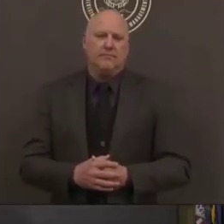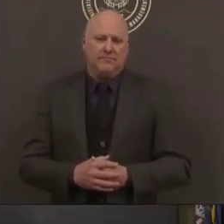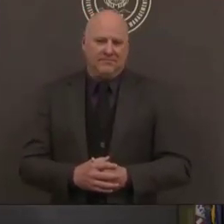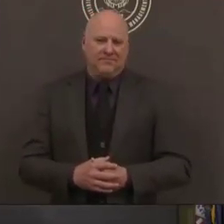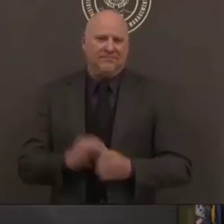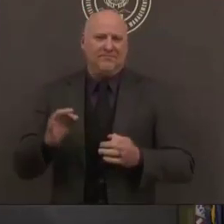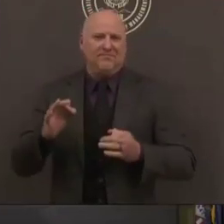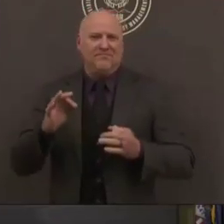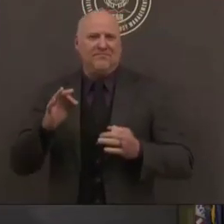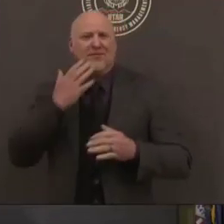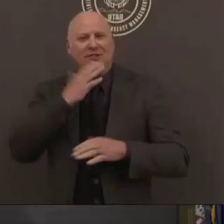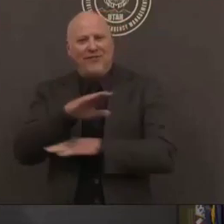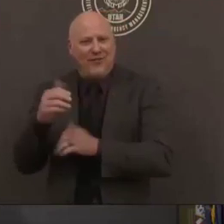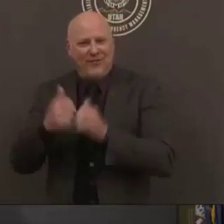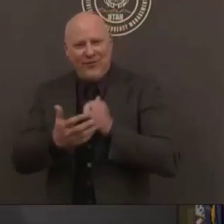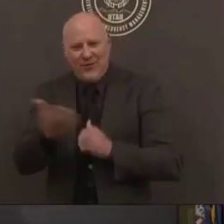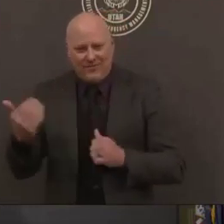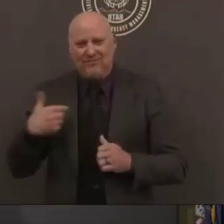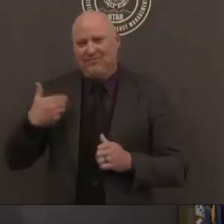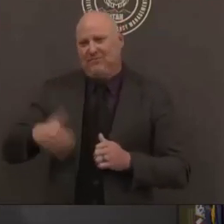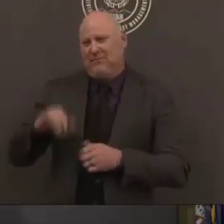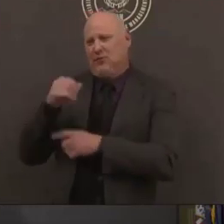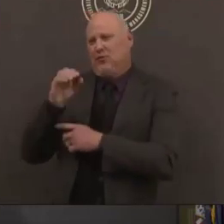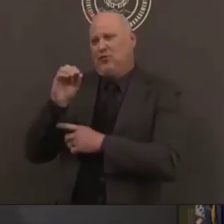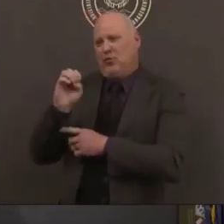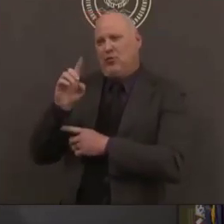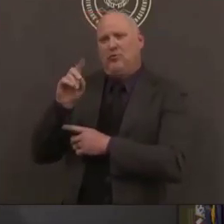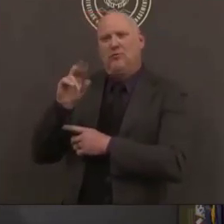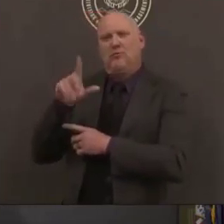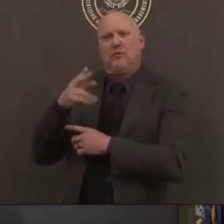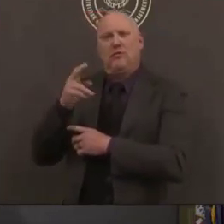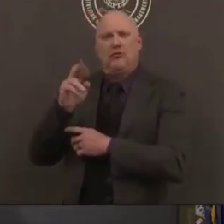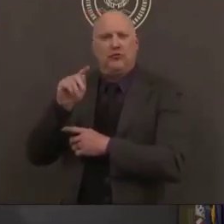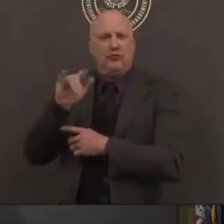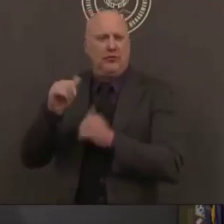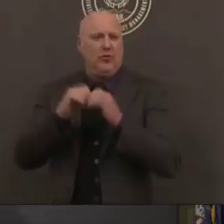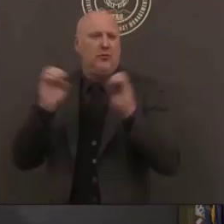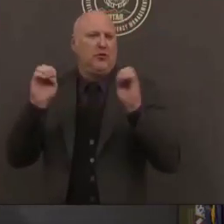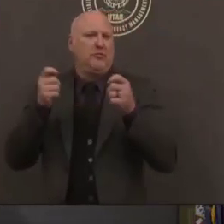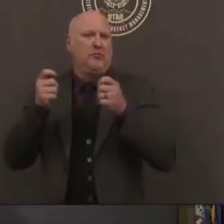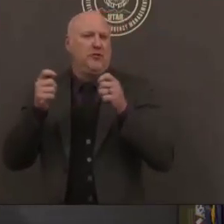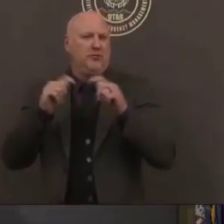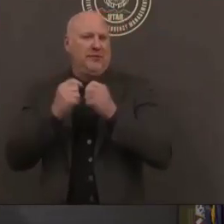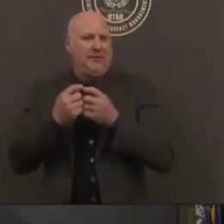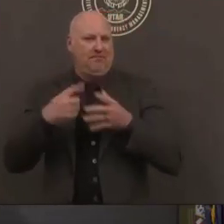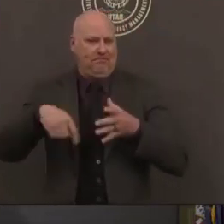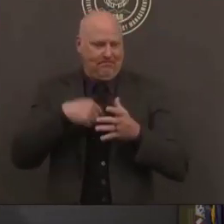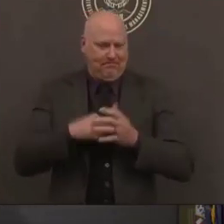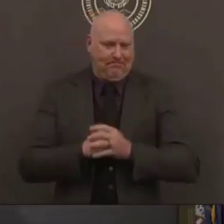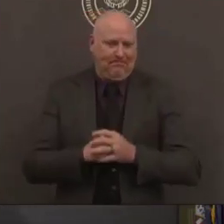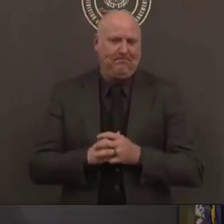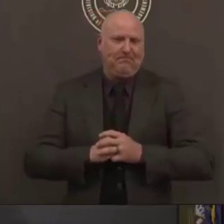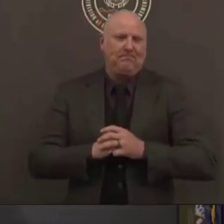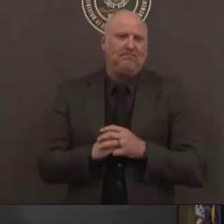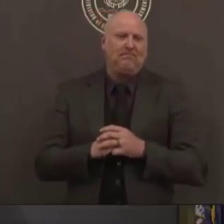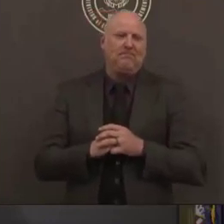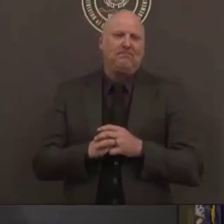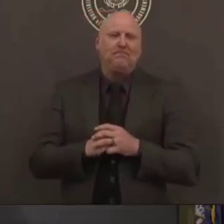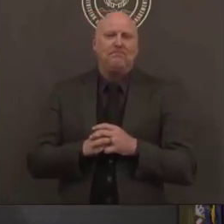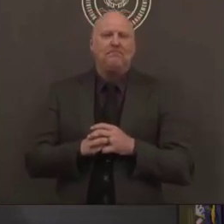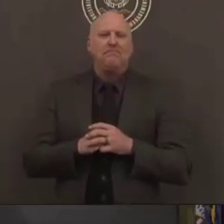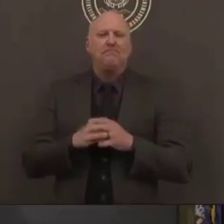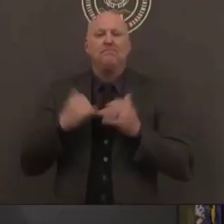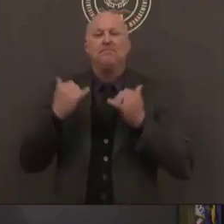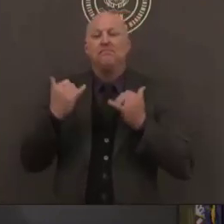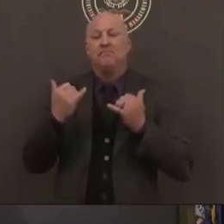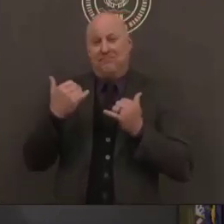Good afternoon. I'm Joe Doherty. I'm the Public Information Officer for the Utah Division of Emergency Management. When